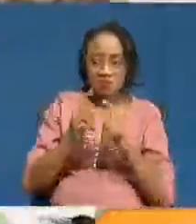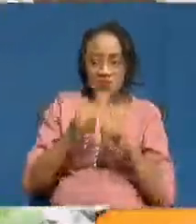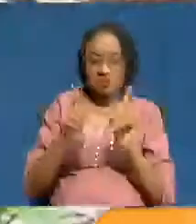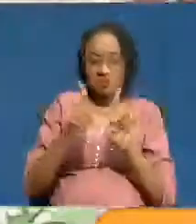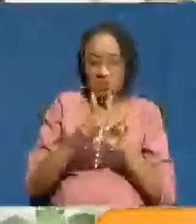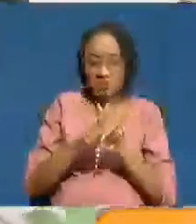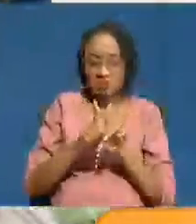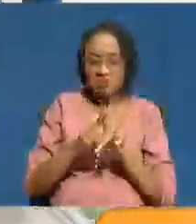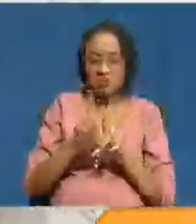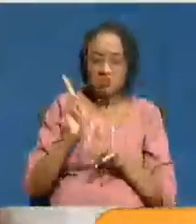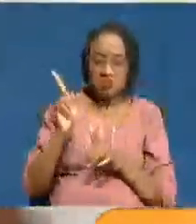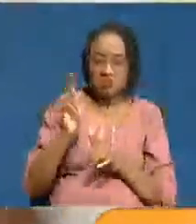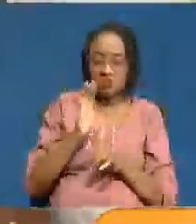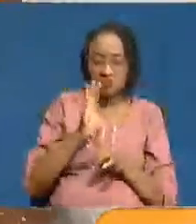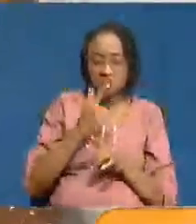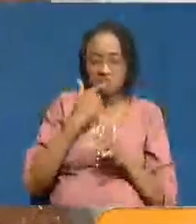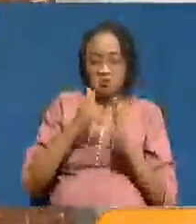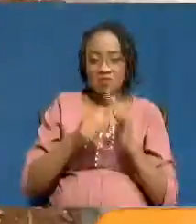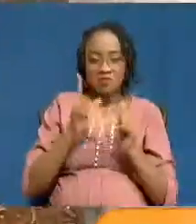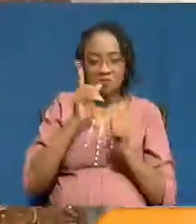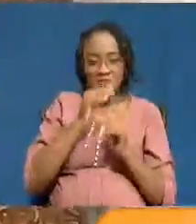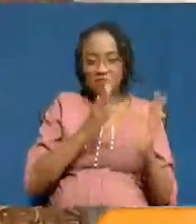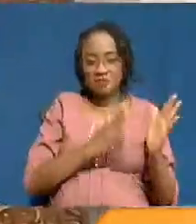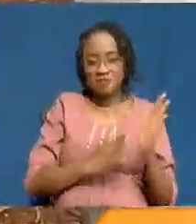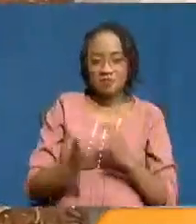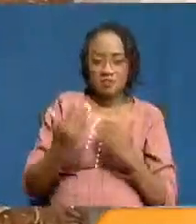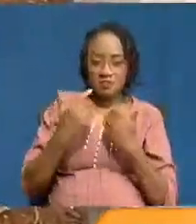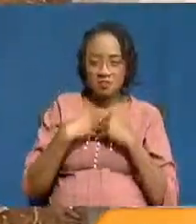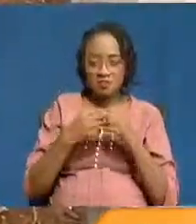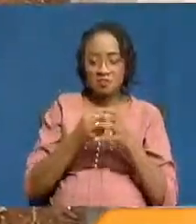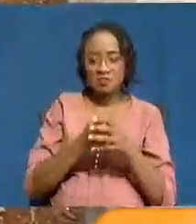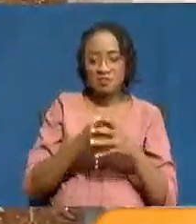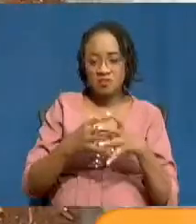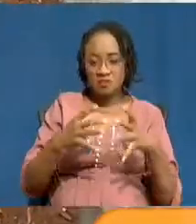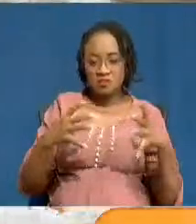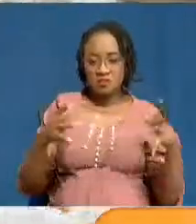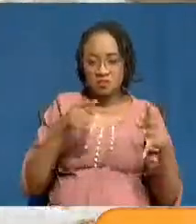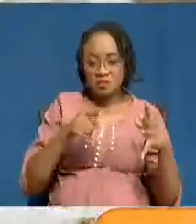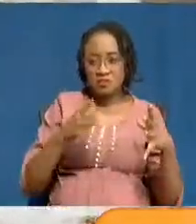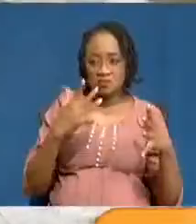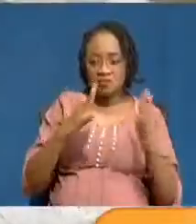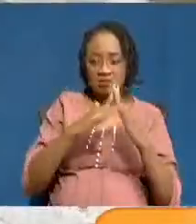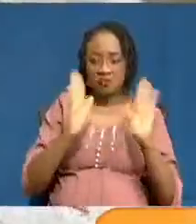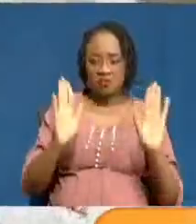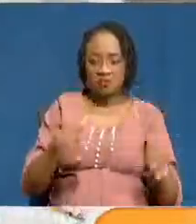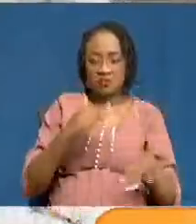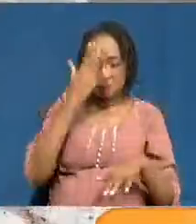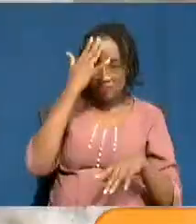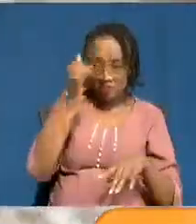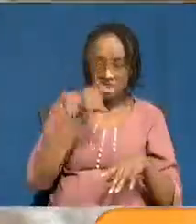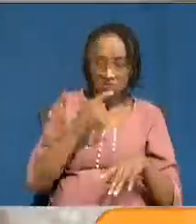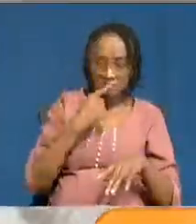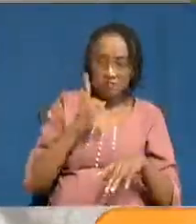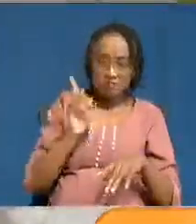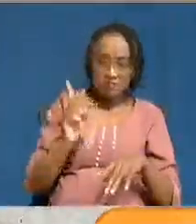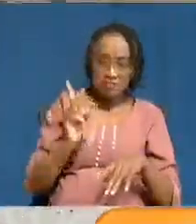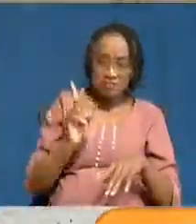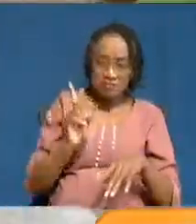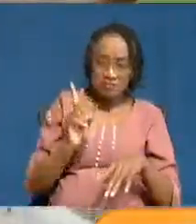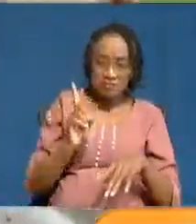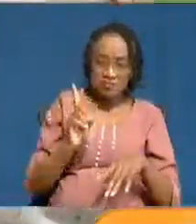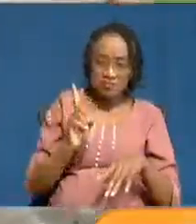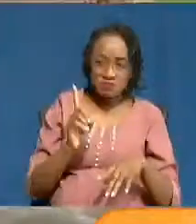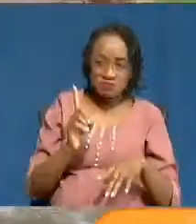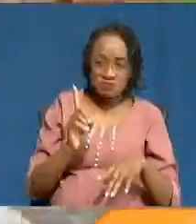Kiambu, Monica says she's already planning to expand her greenhouse space. For her, the blend of greenhouse farming